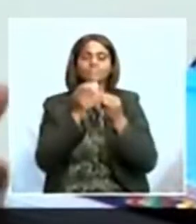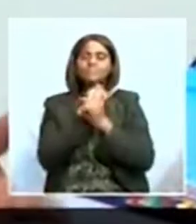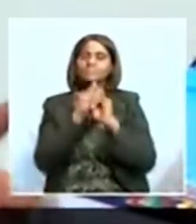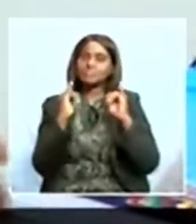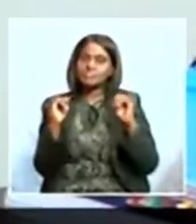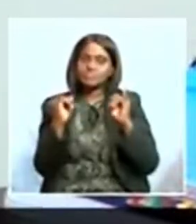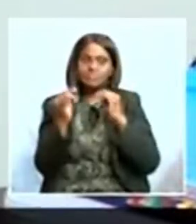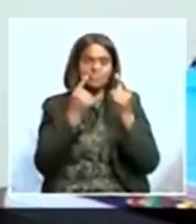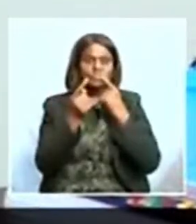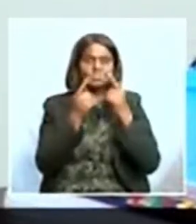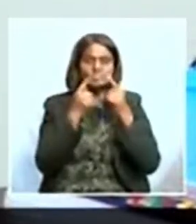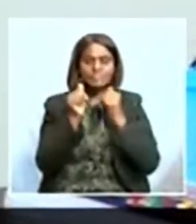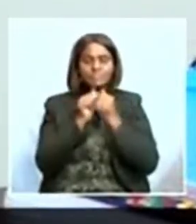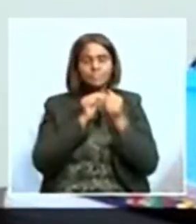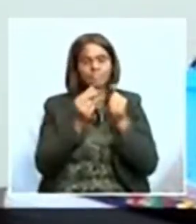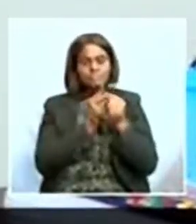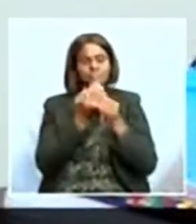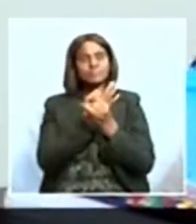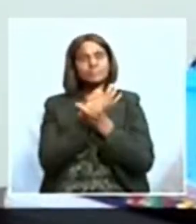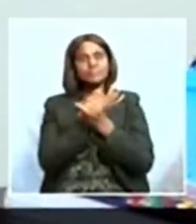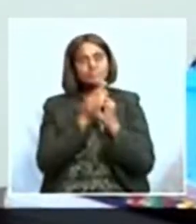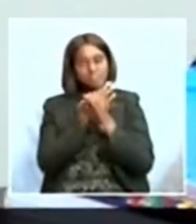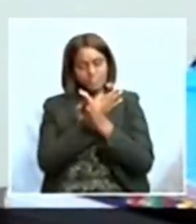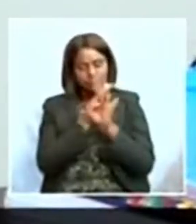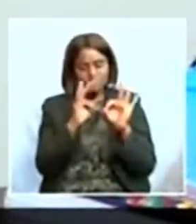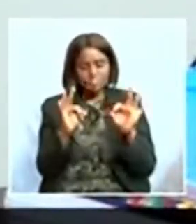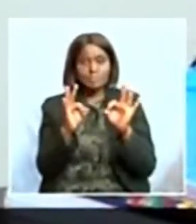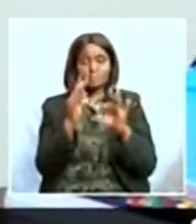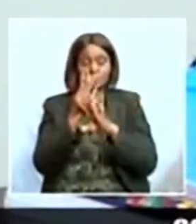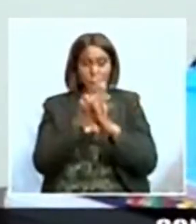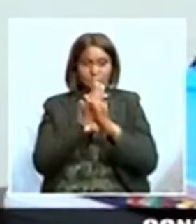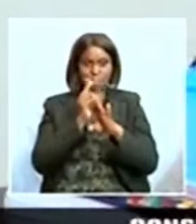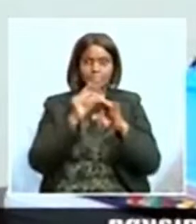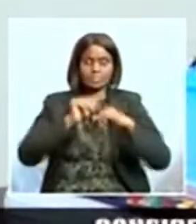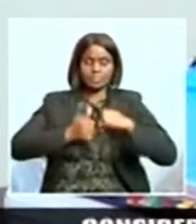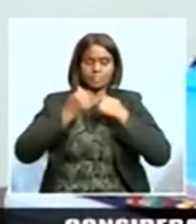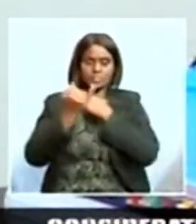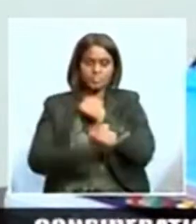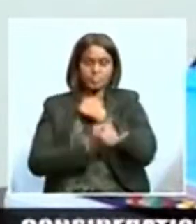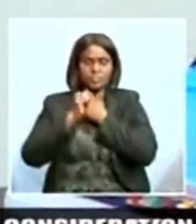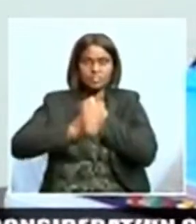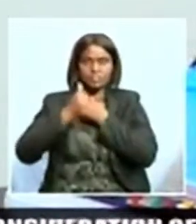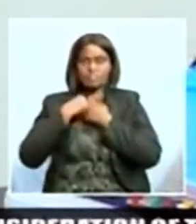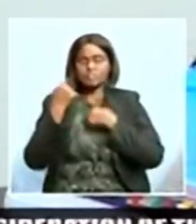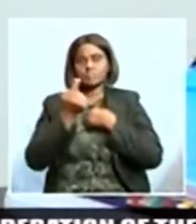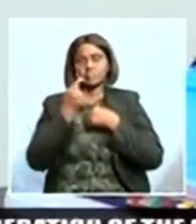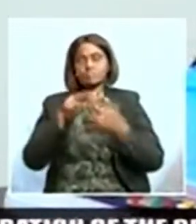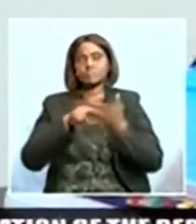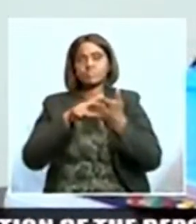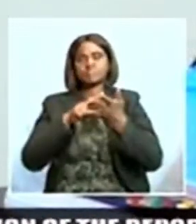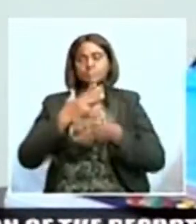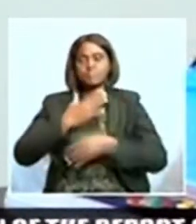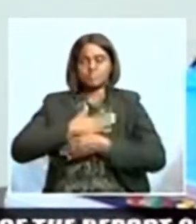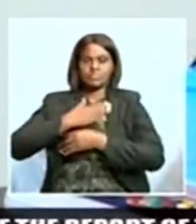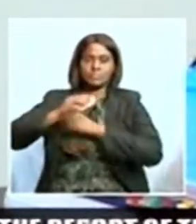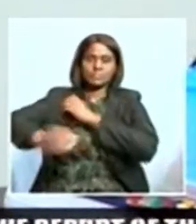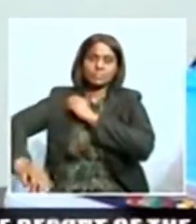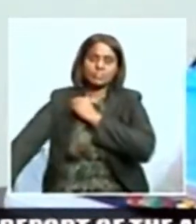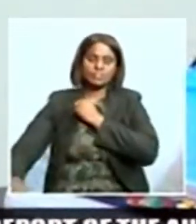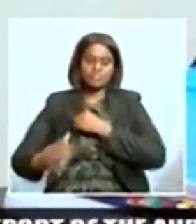to interact with us freely. Before we introduce ourselves, I'm just sitting in for